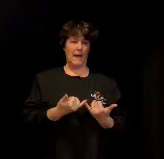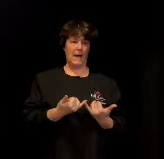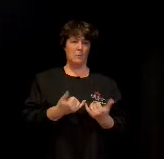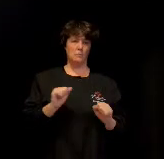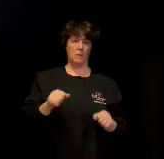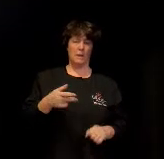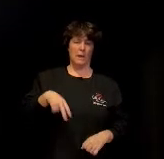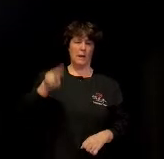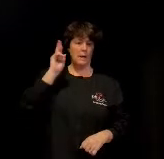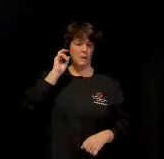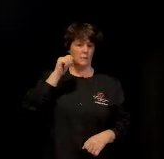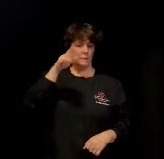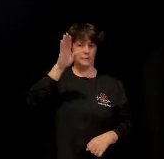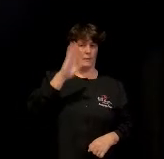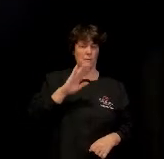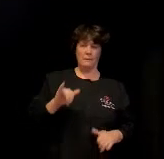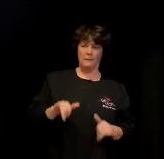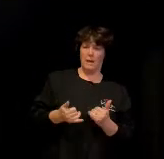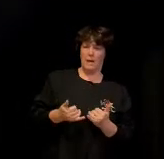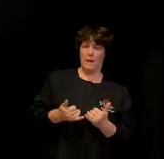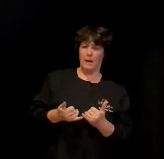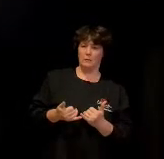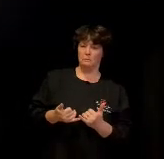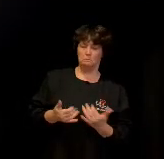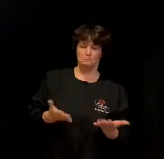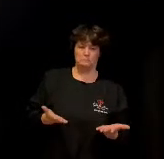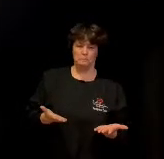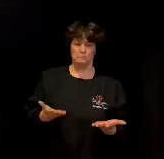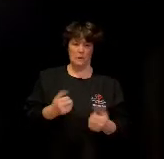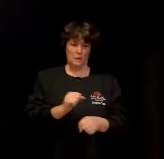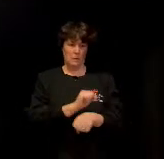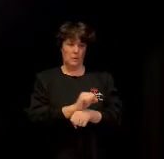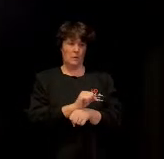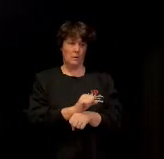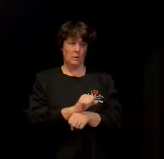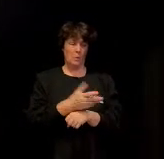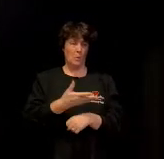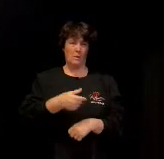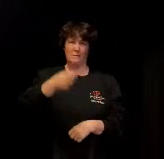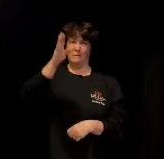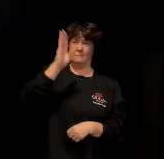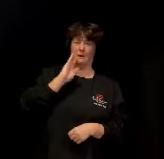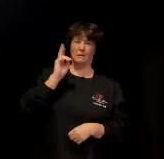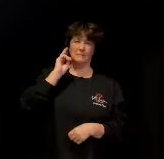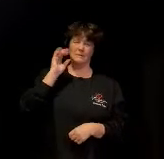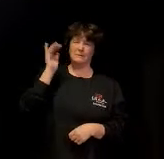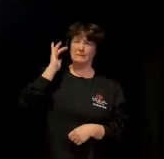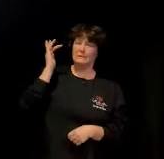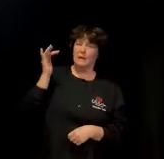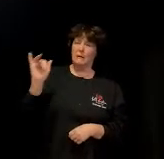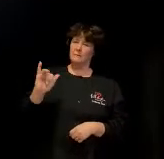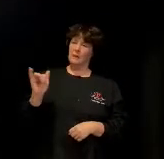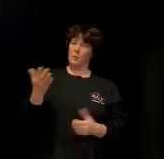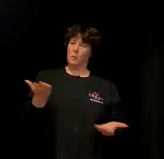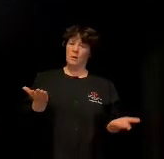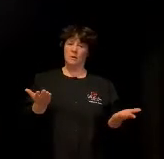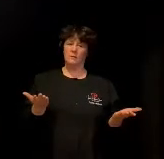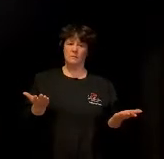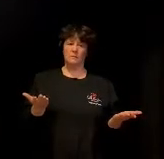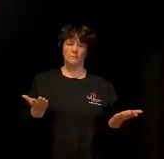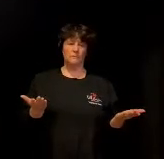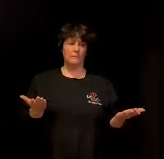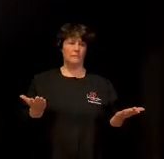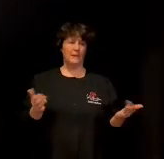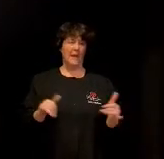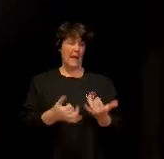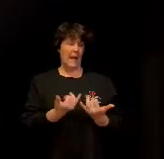God? Right? How do I hear God? What does God sound like? Right? What do I need to do? How